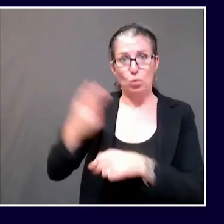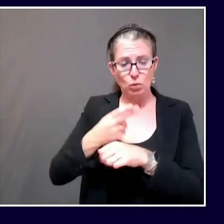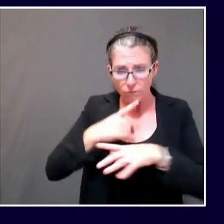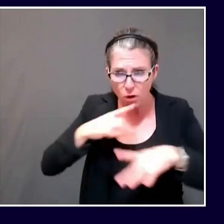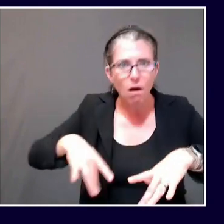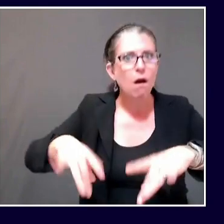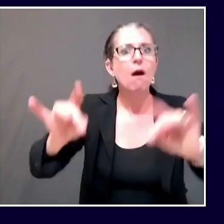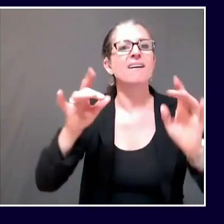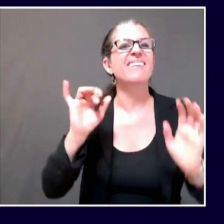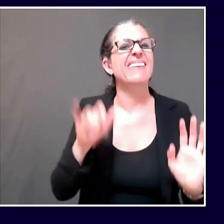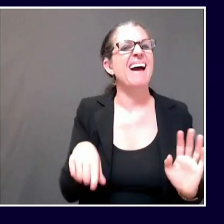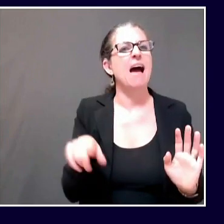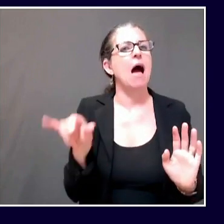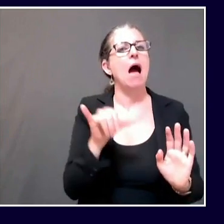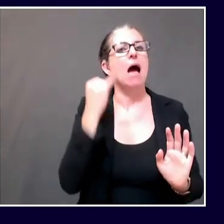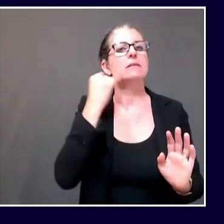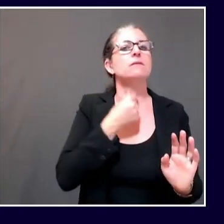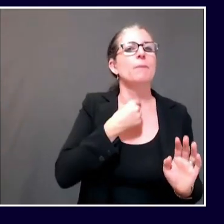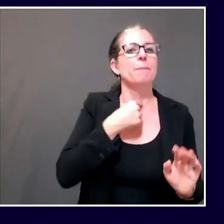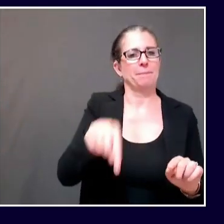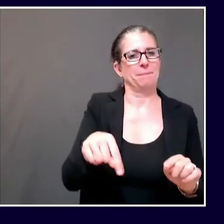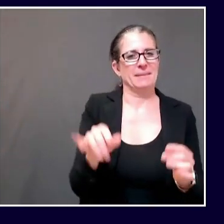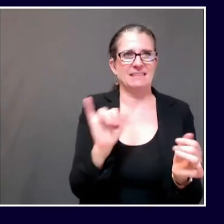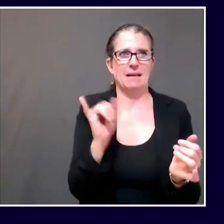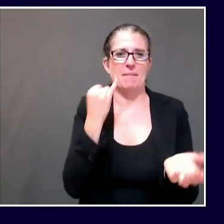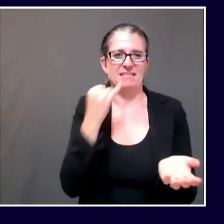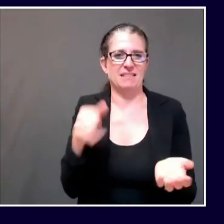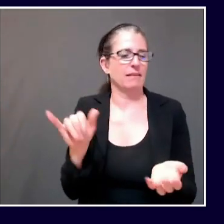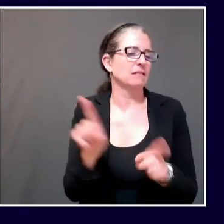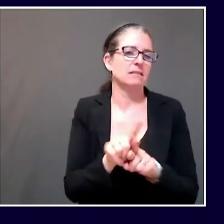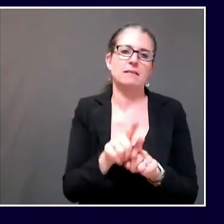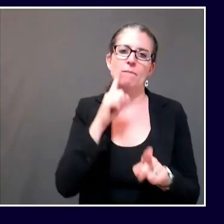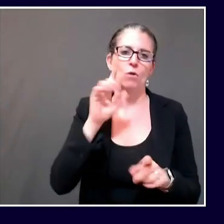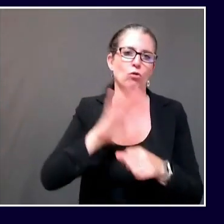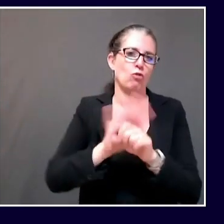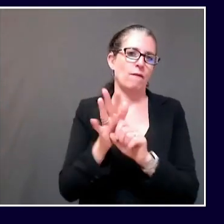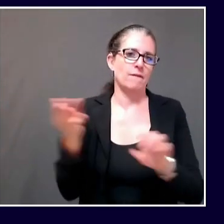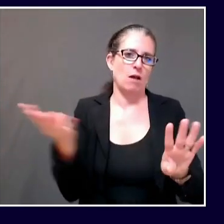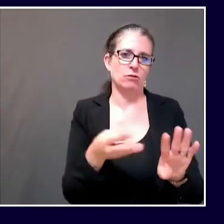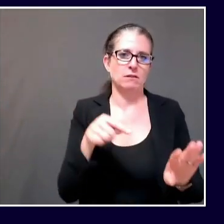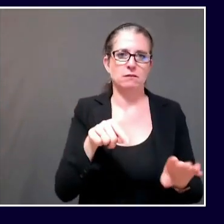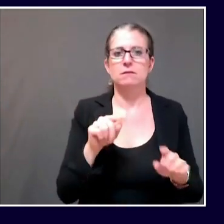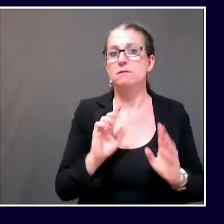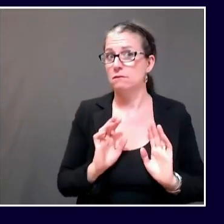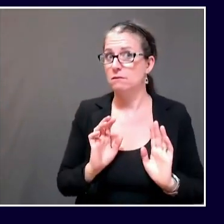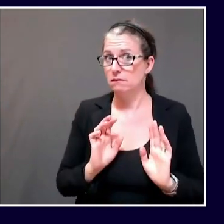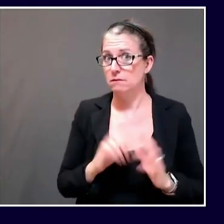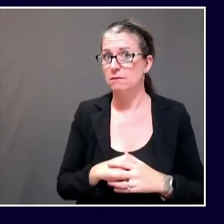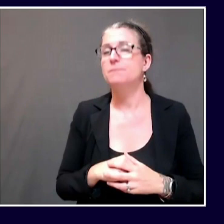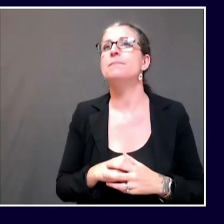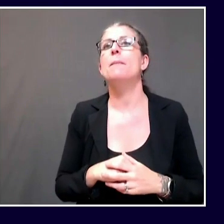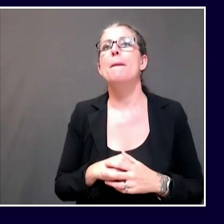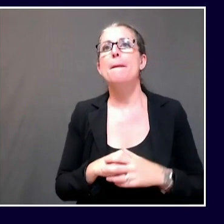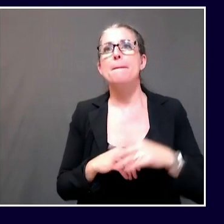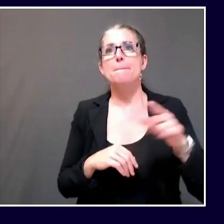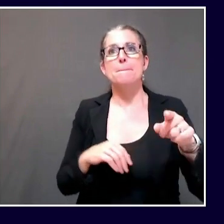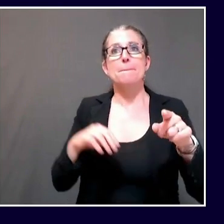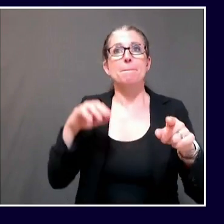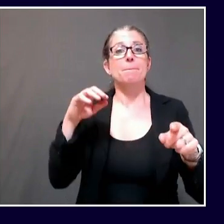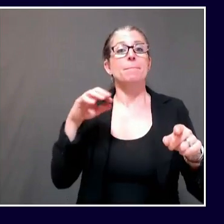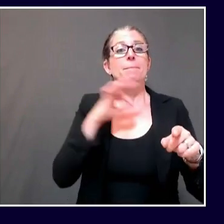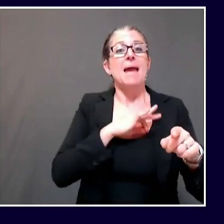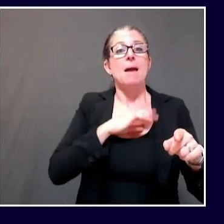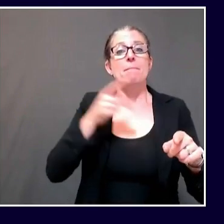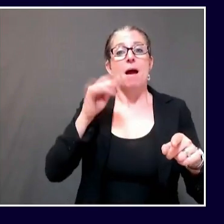Hi, thanks for doing this. I have questions for the commissioner about sports and the director